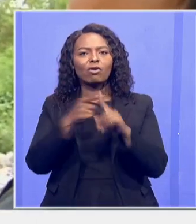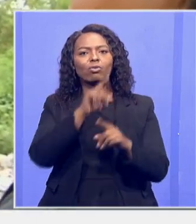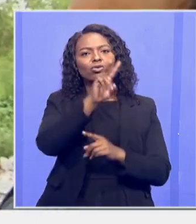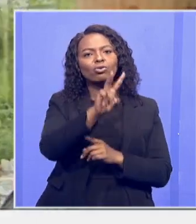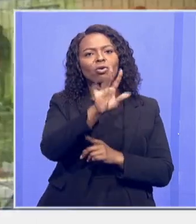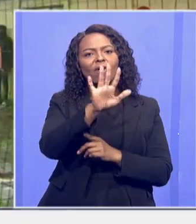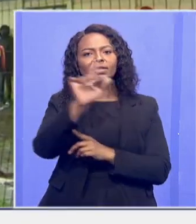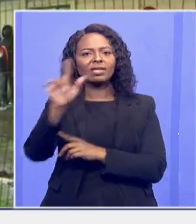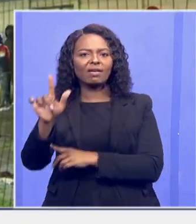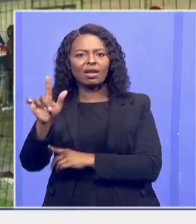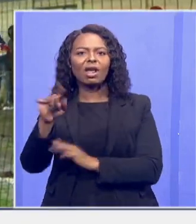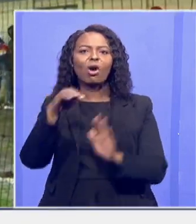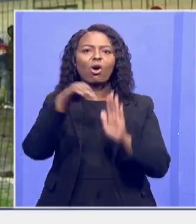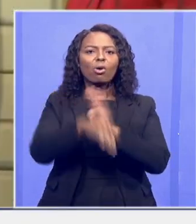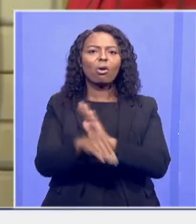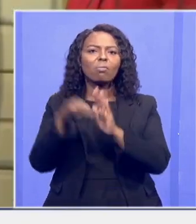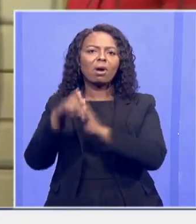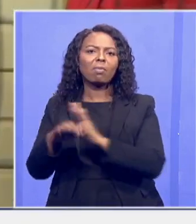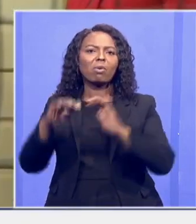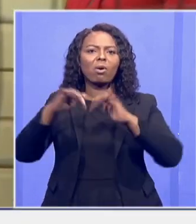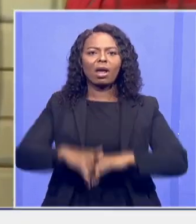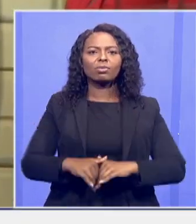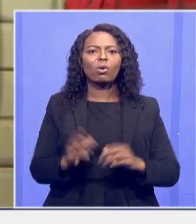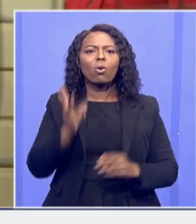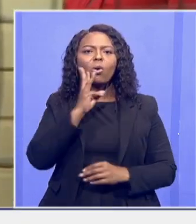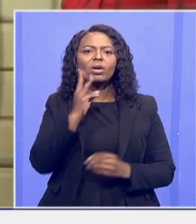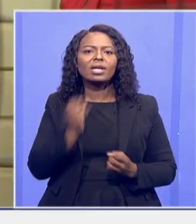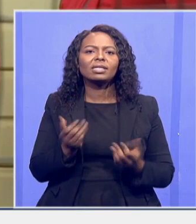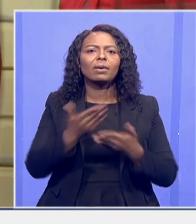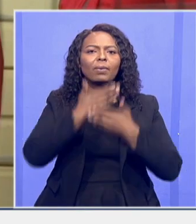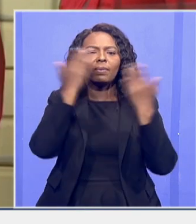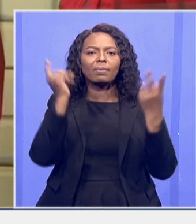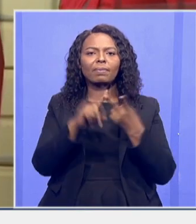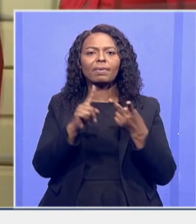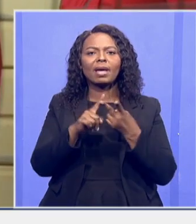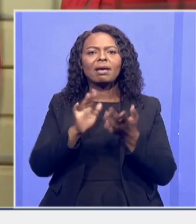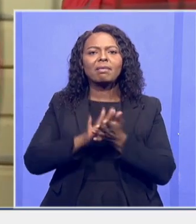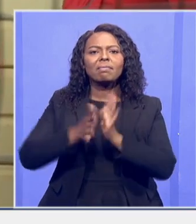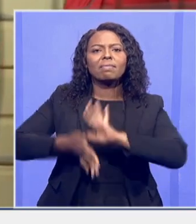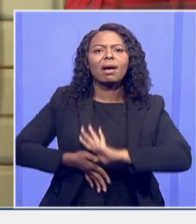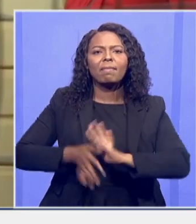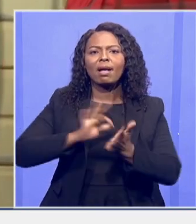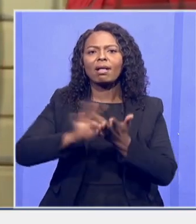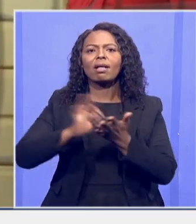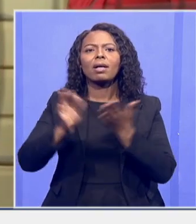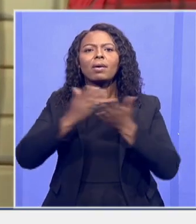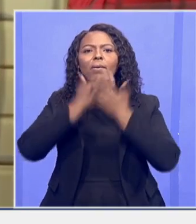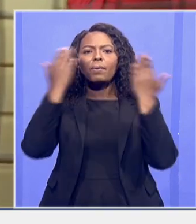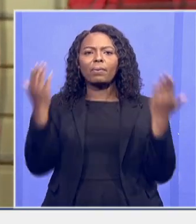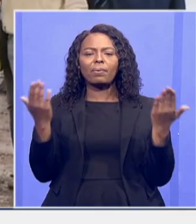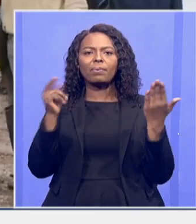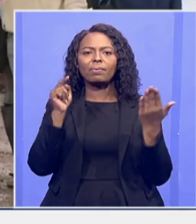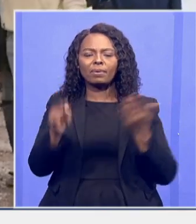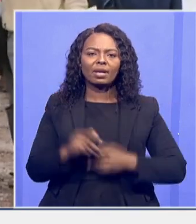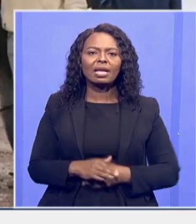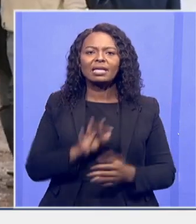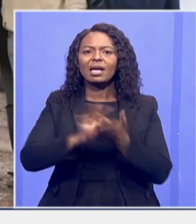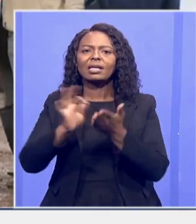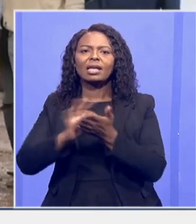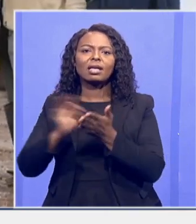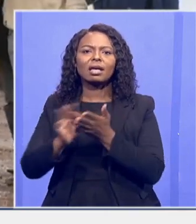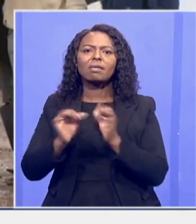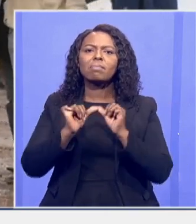have completely collapsed. They're unable to provide water, sanitation, or clean our communities. So it's a government that is collapsed in all